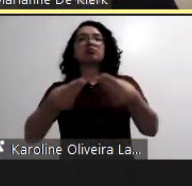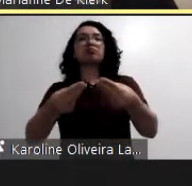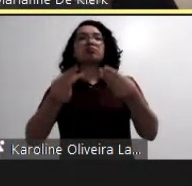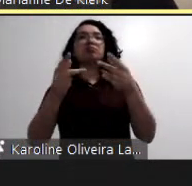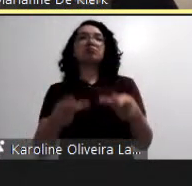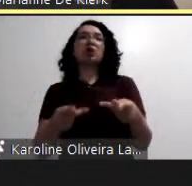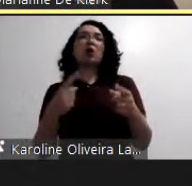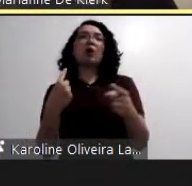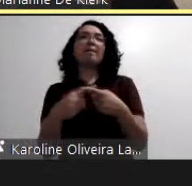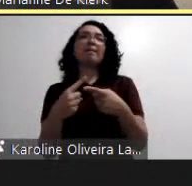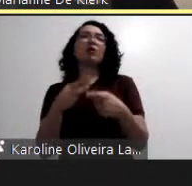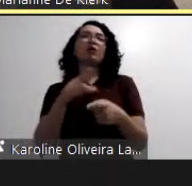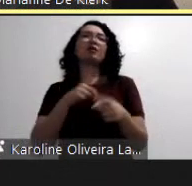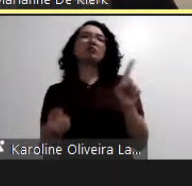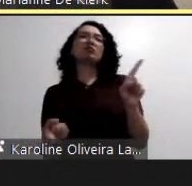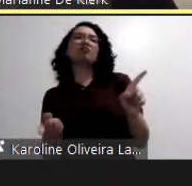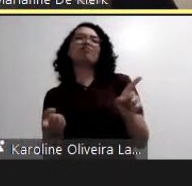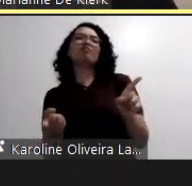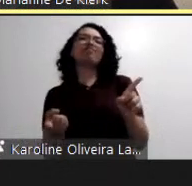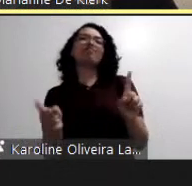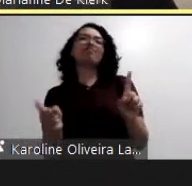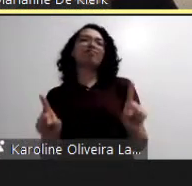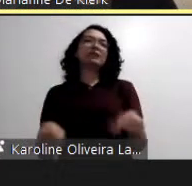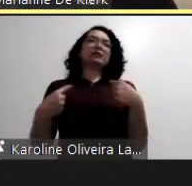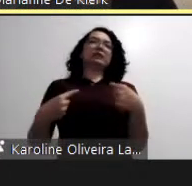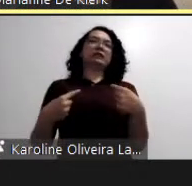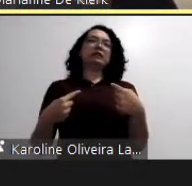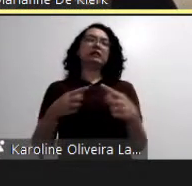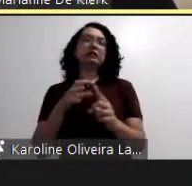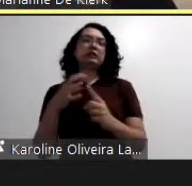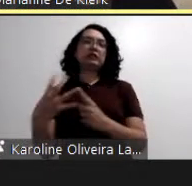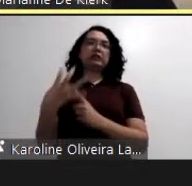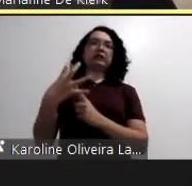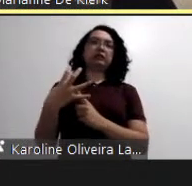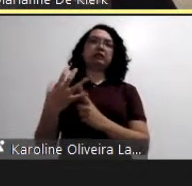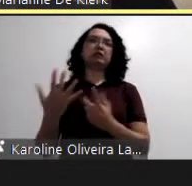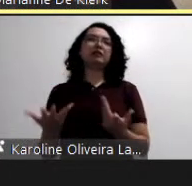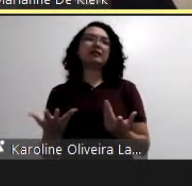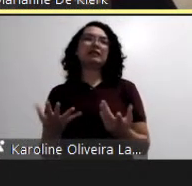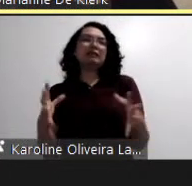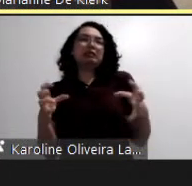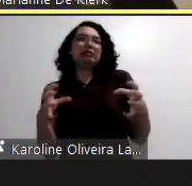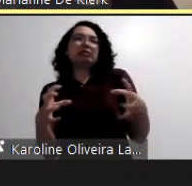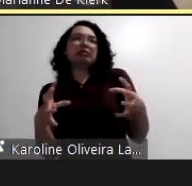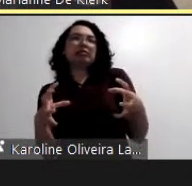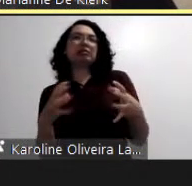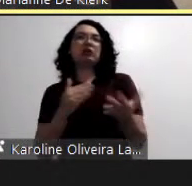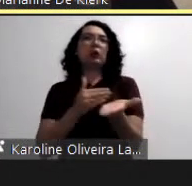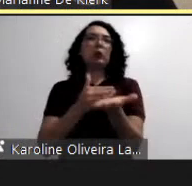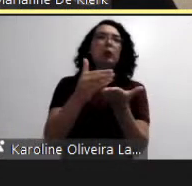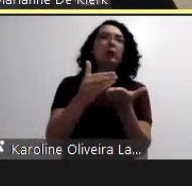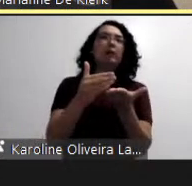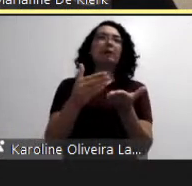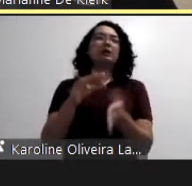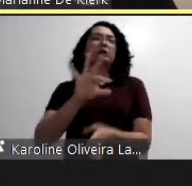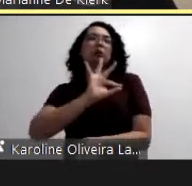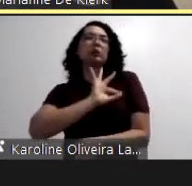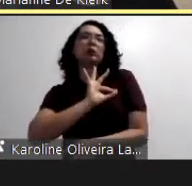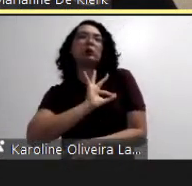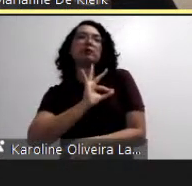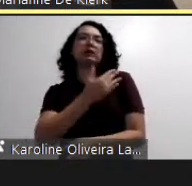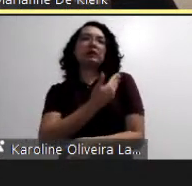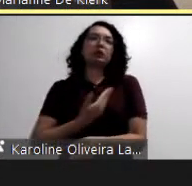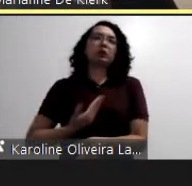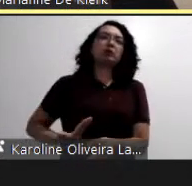and huge battles broke out with officials, provincial officials versus the national